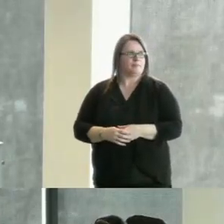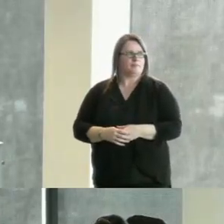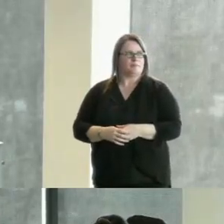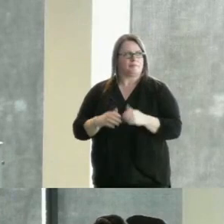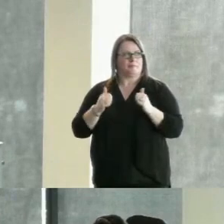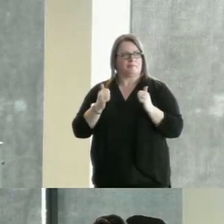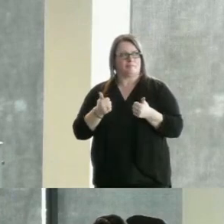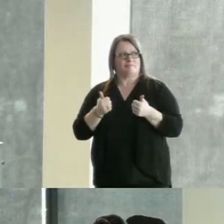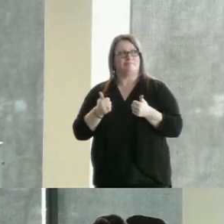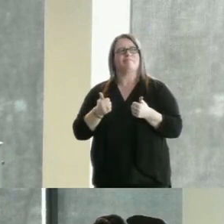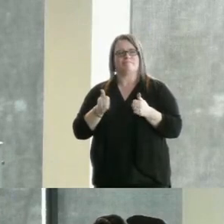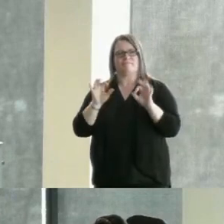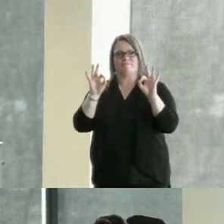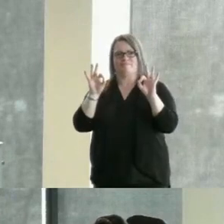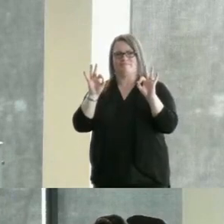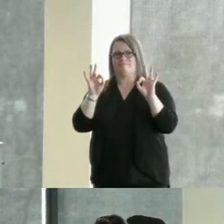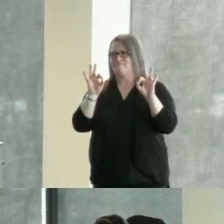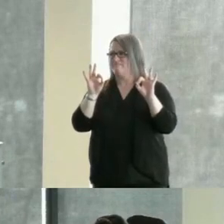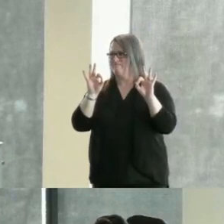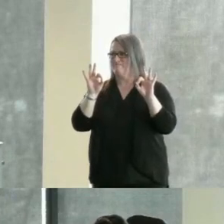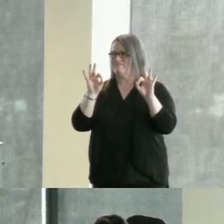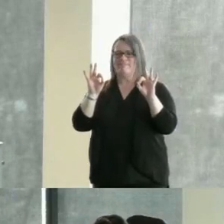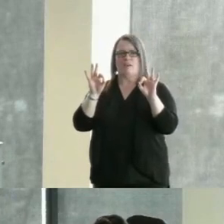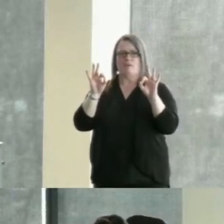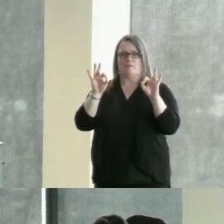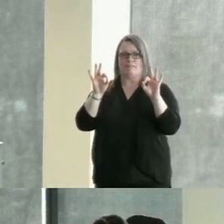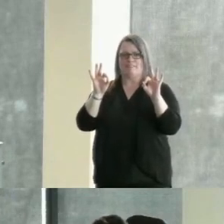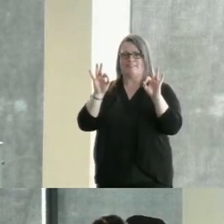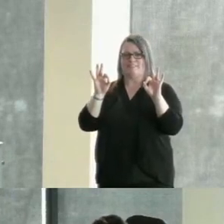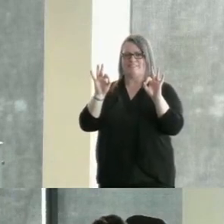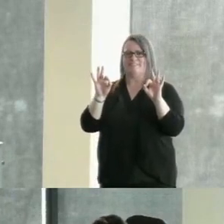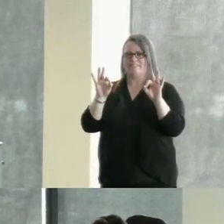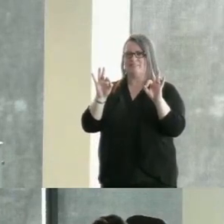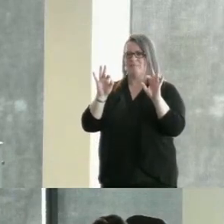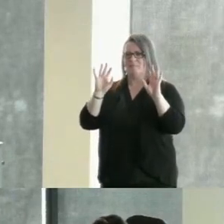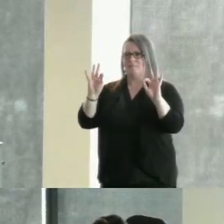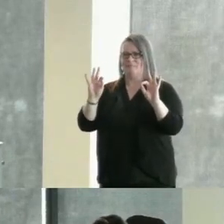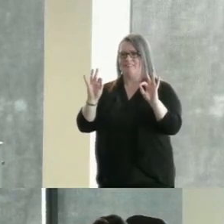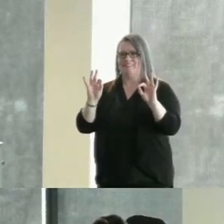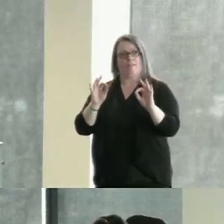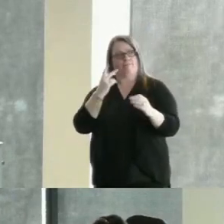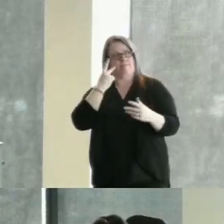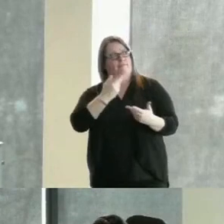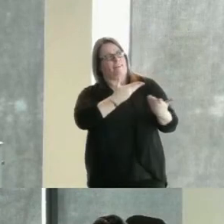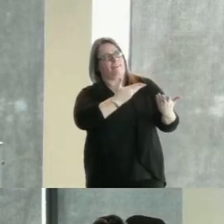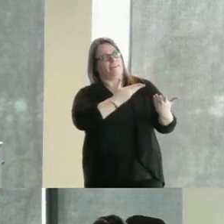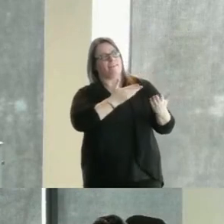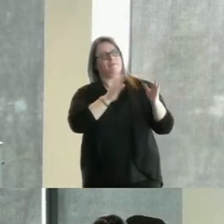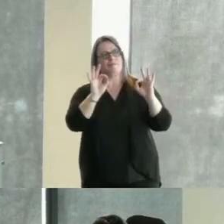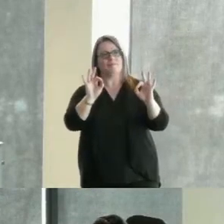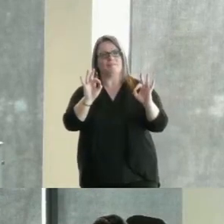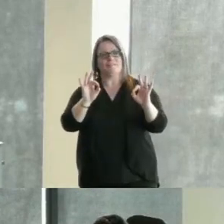that? And there's the interpreter. Okay. Look at that.